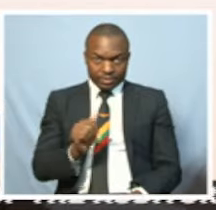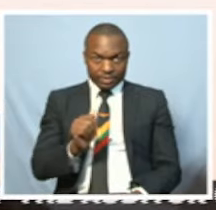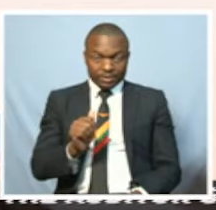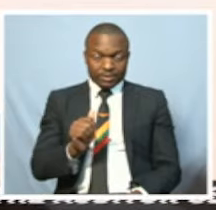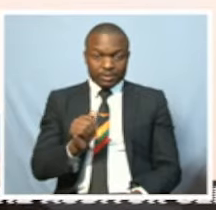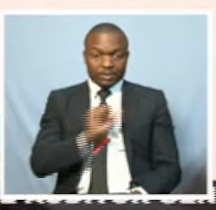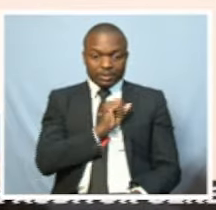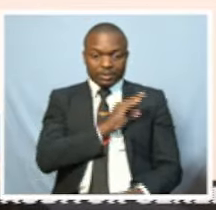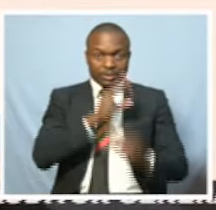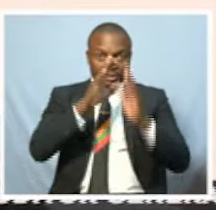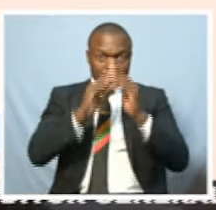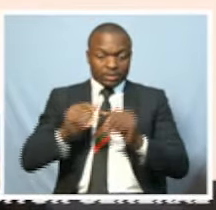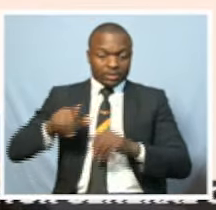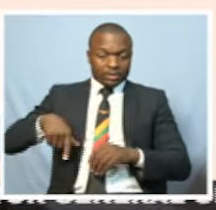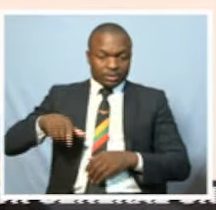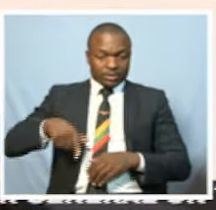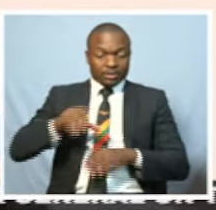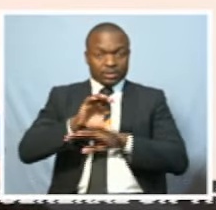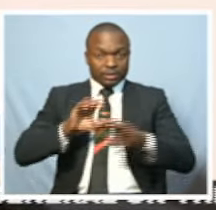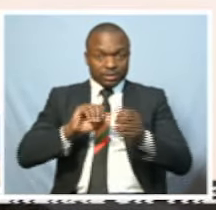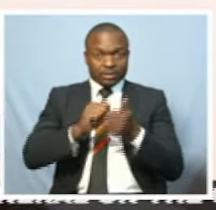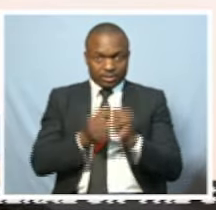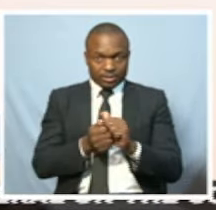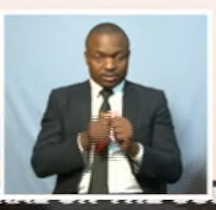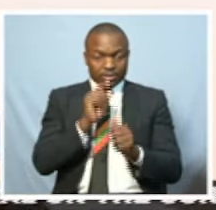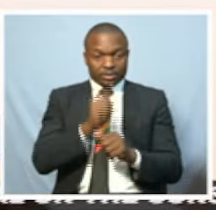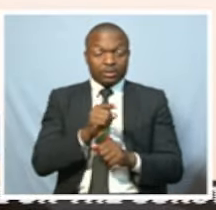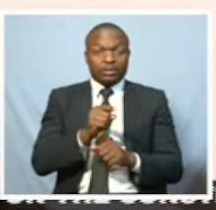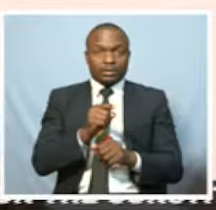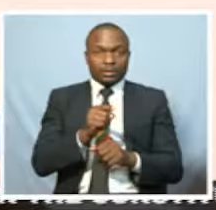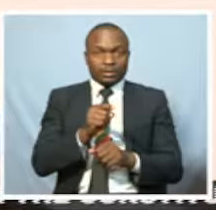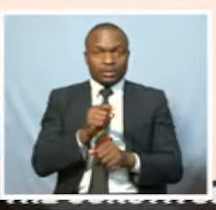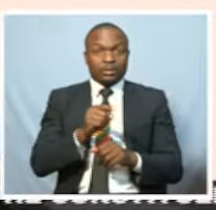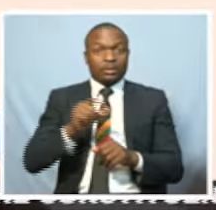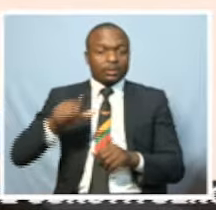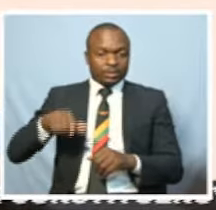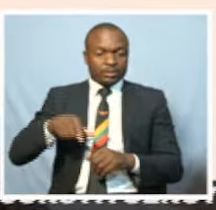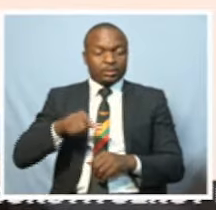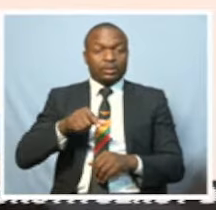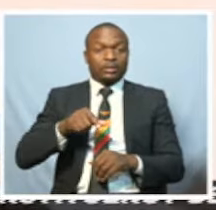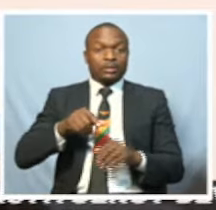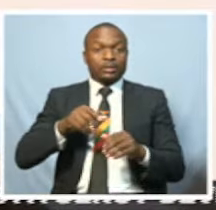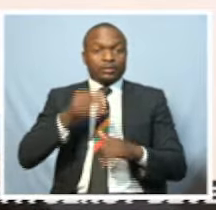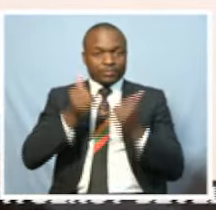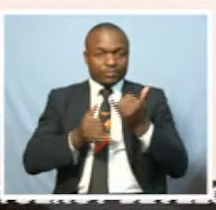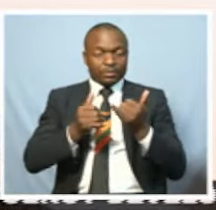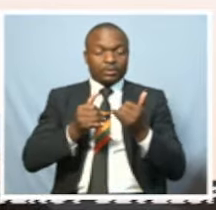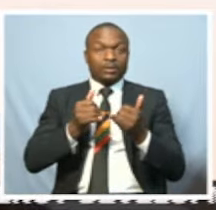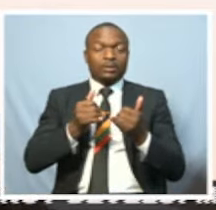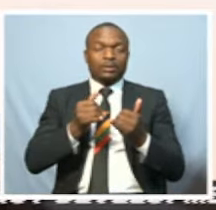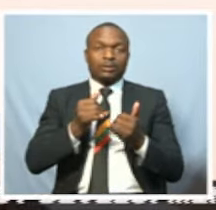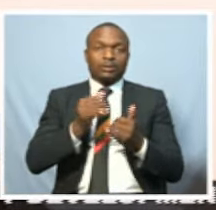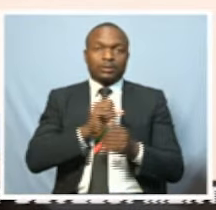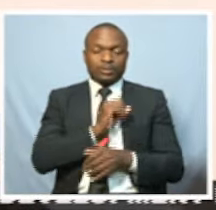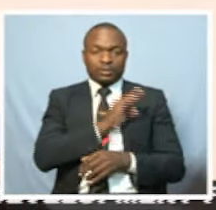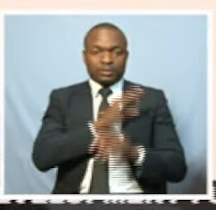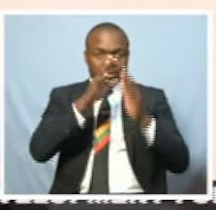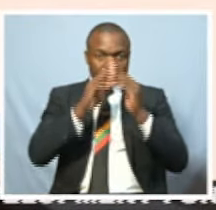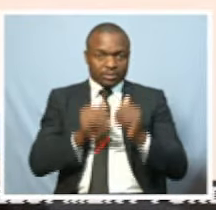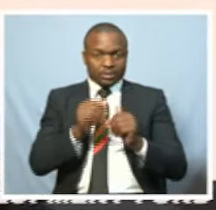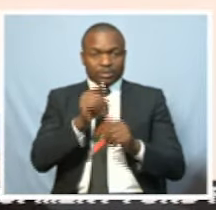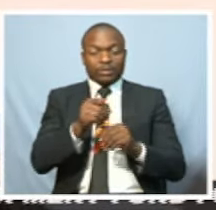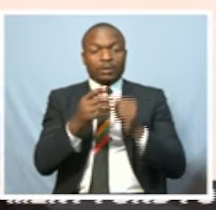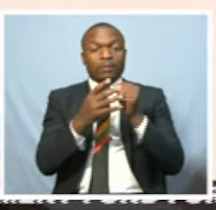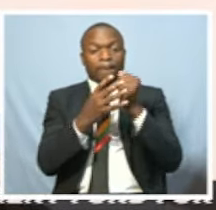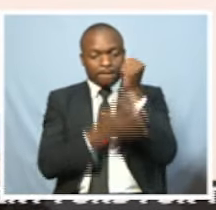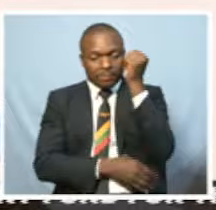query, the delayment of the completion of staff house at Nyakoma Health Center was due to poor soil formation with low water table, resulting in